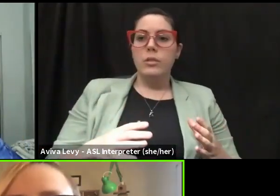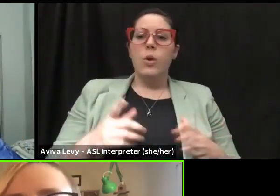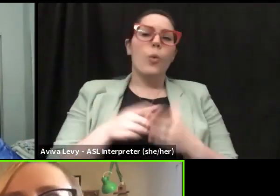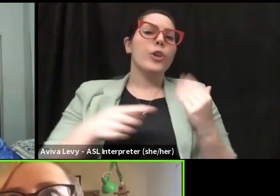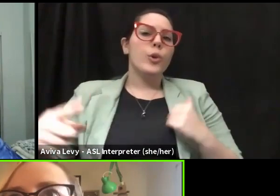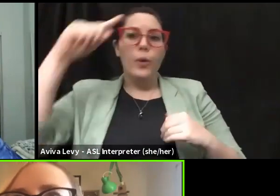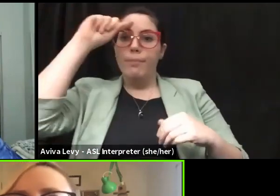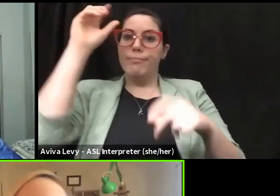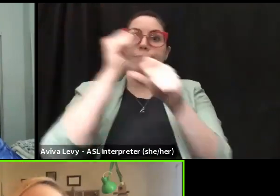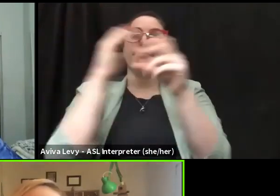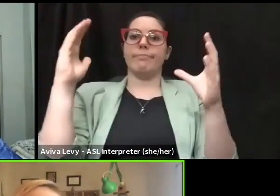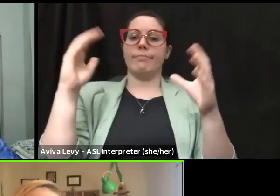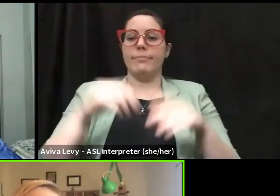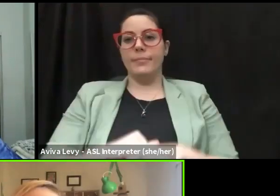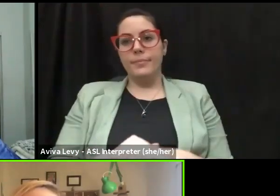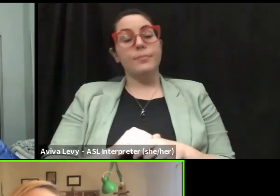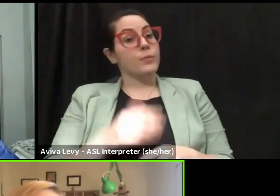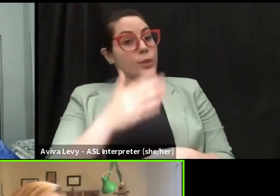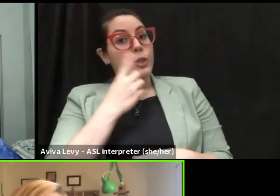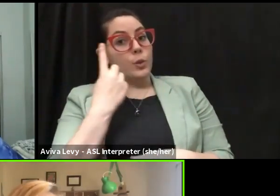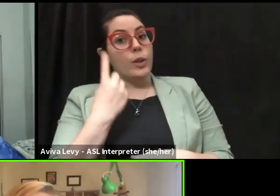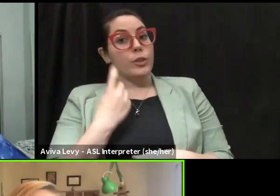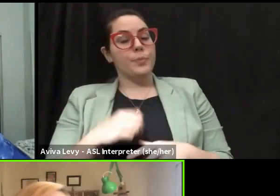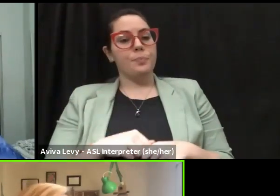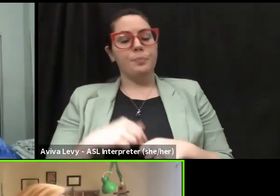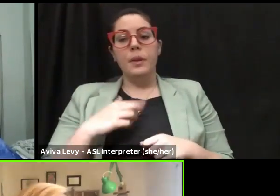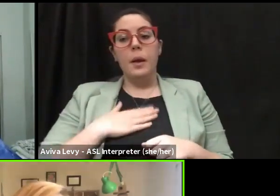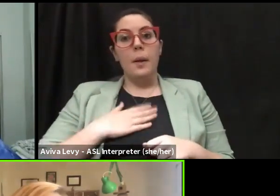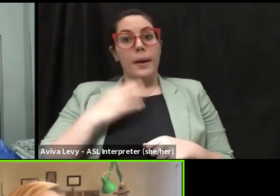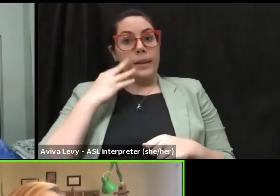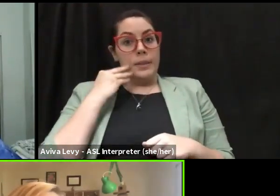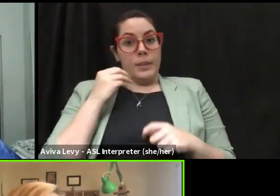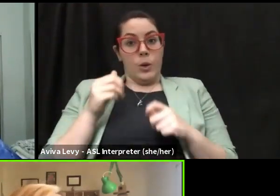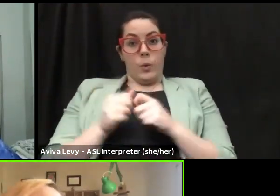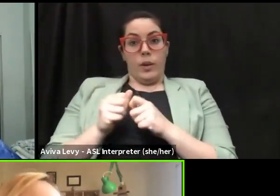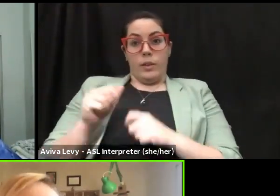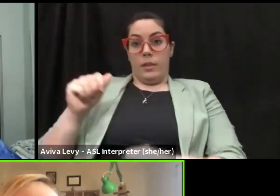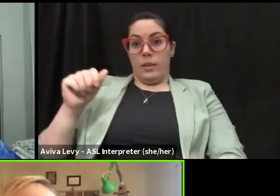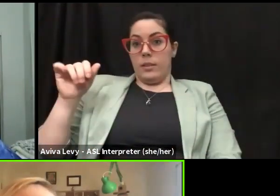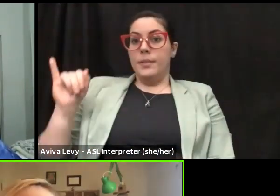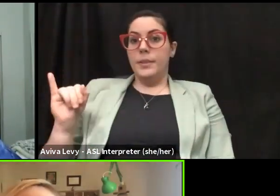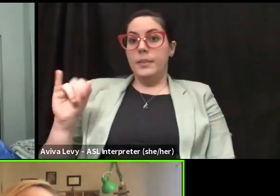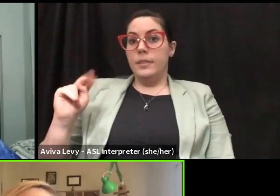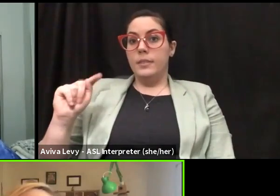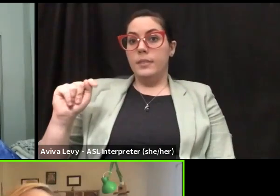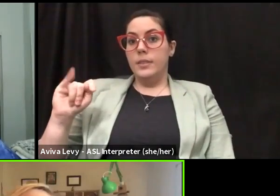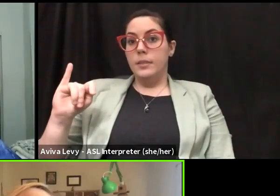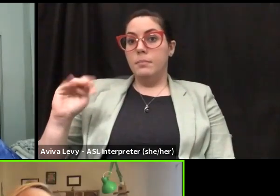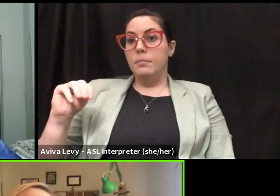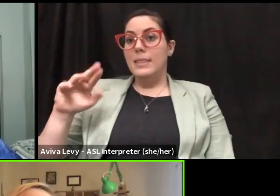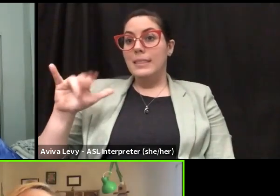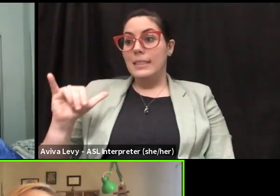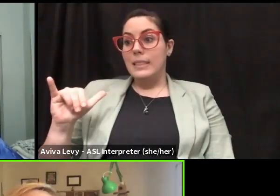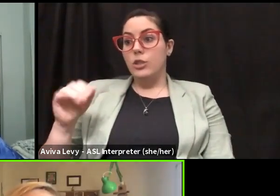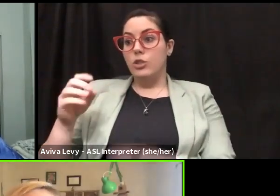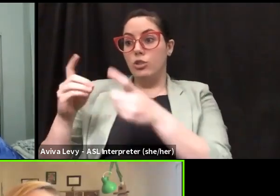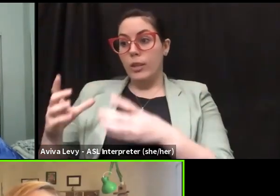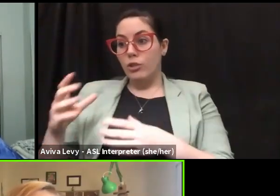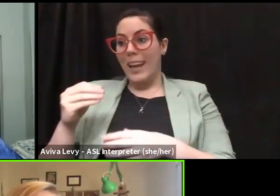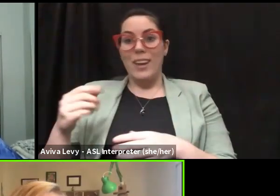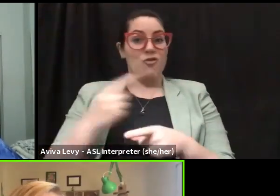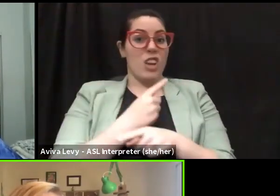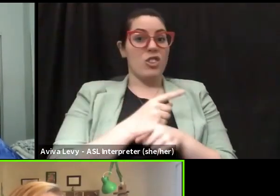Great question. I can speak from experience, like through intimacy direction and also from direction in leading a room. And I think one of the most important